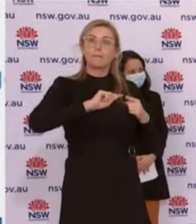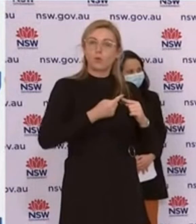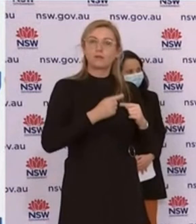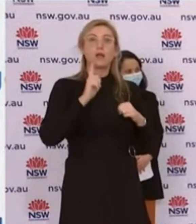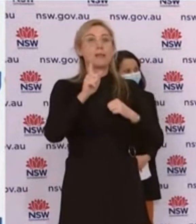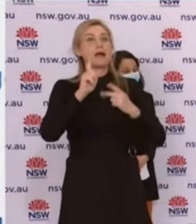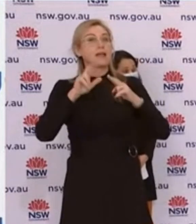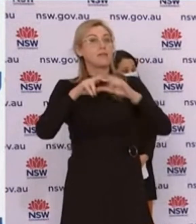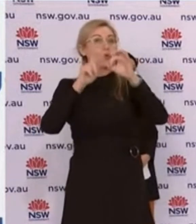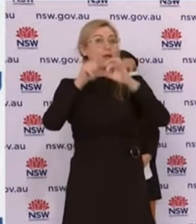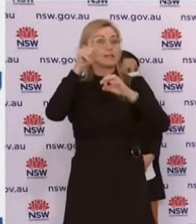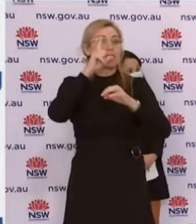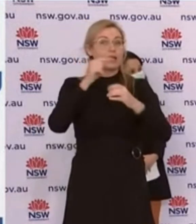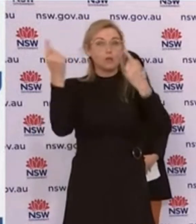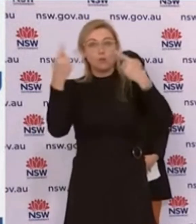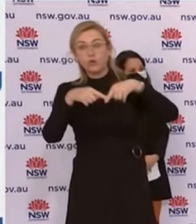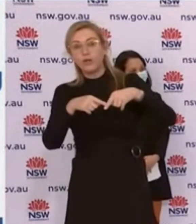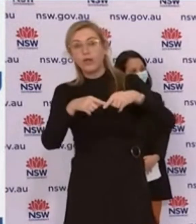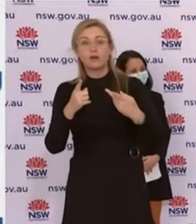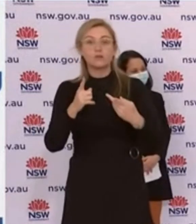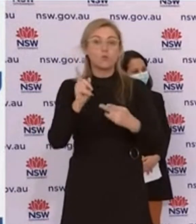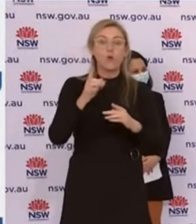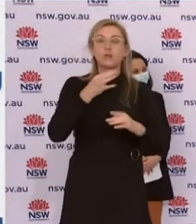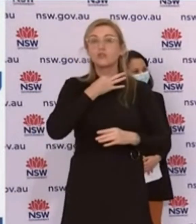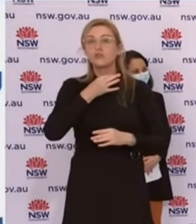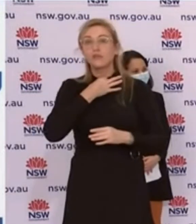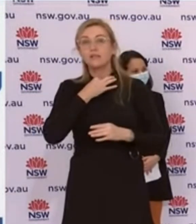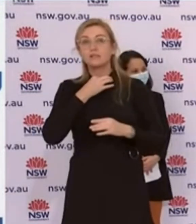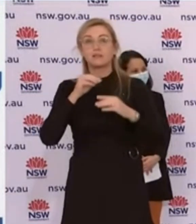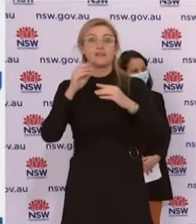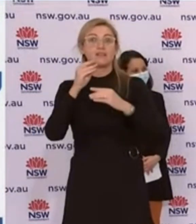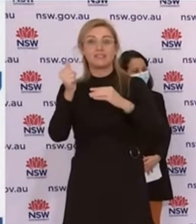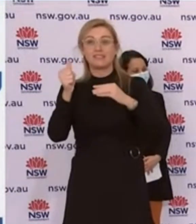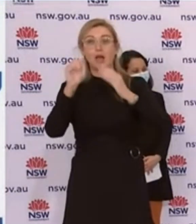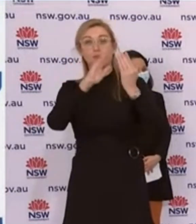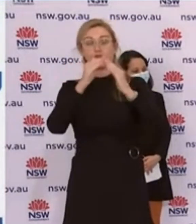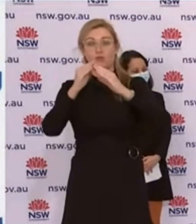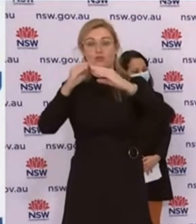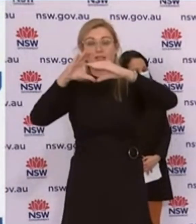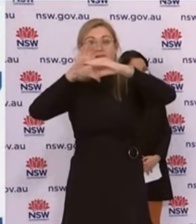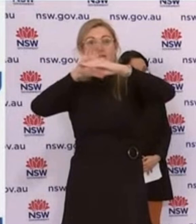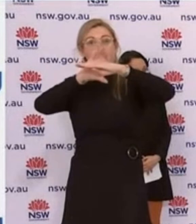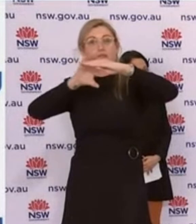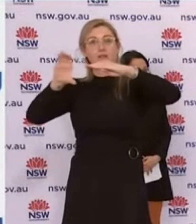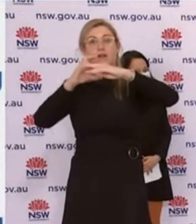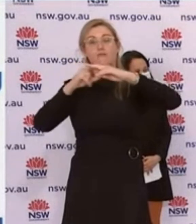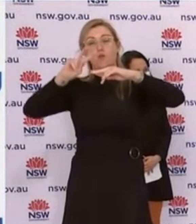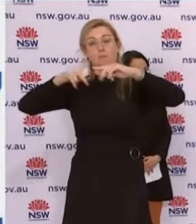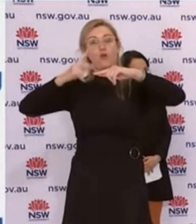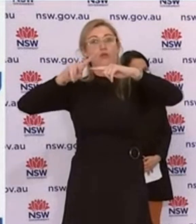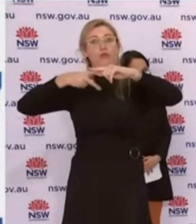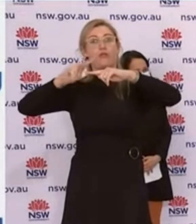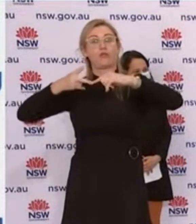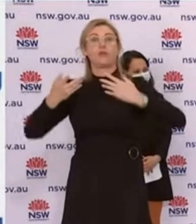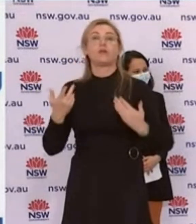risk and the ability of people in those communities who live as one community to come in and out safely is a matter for the